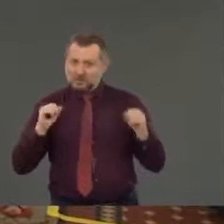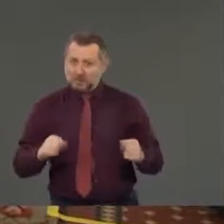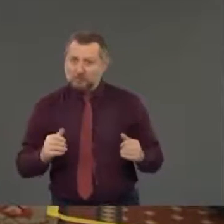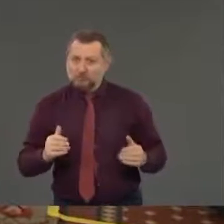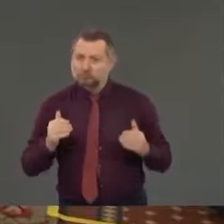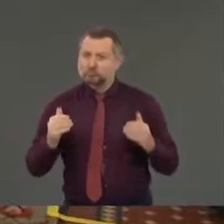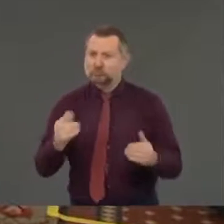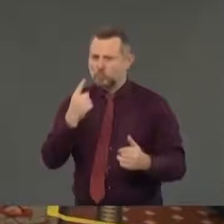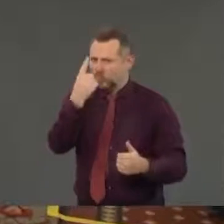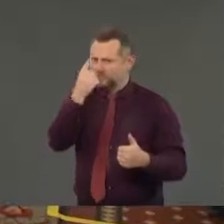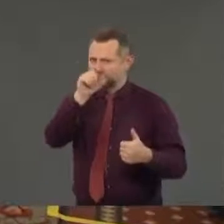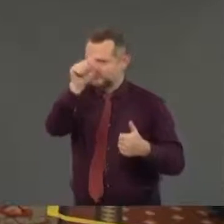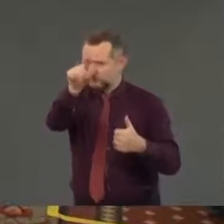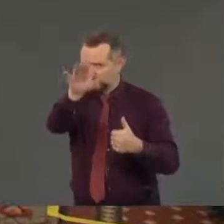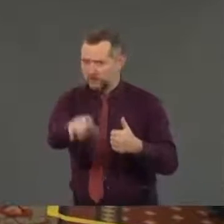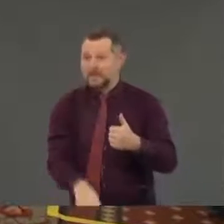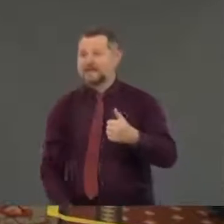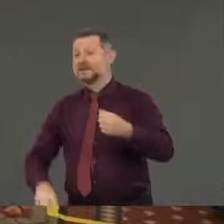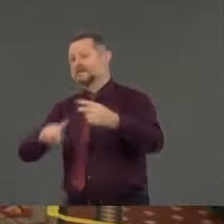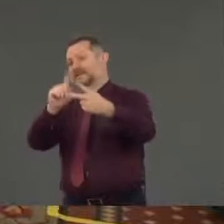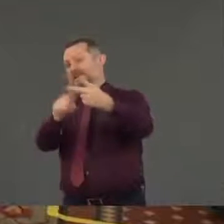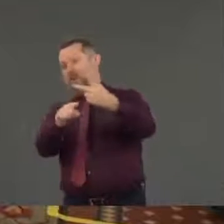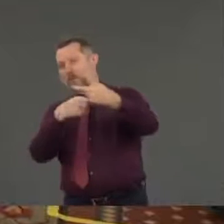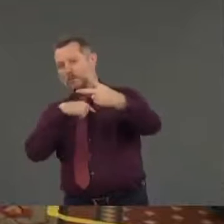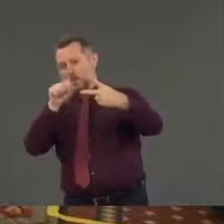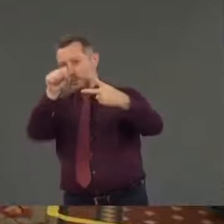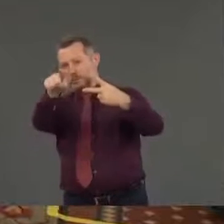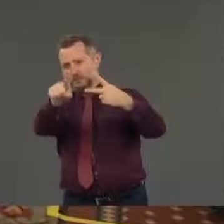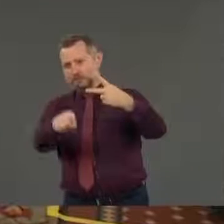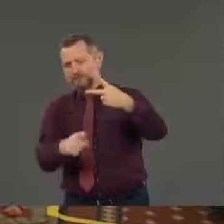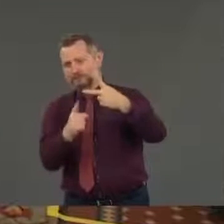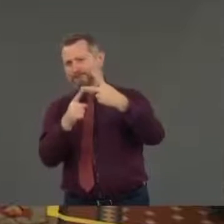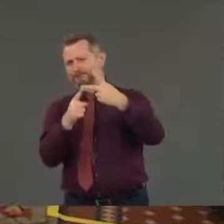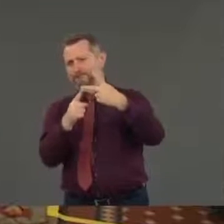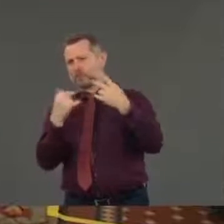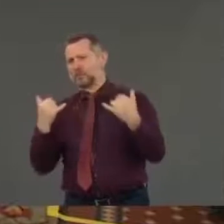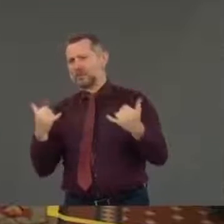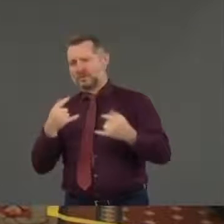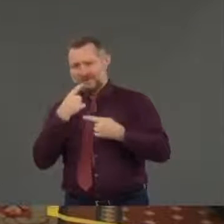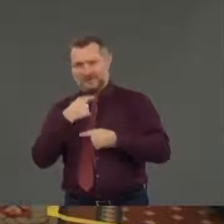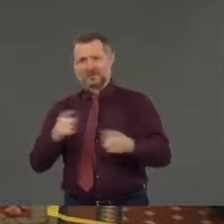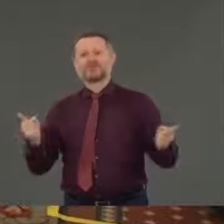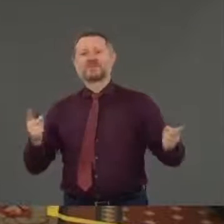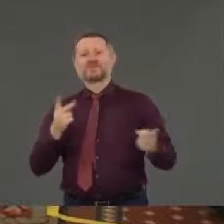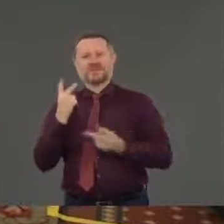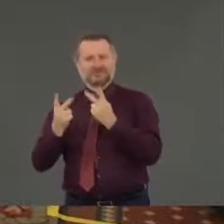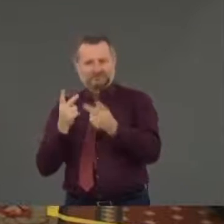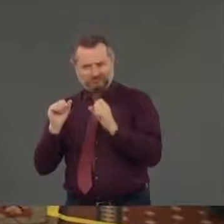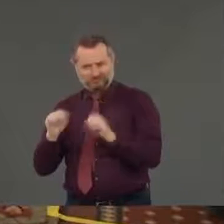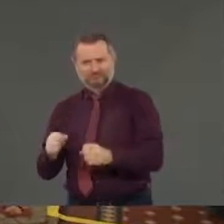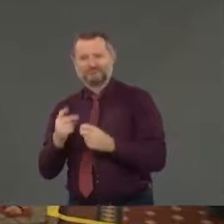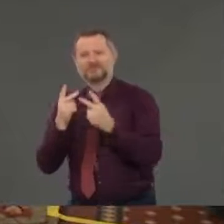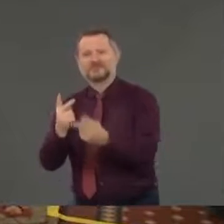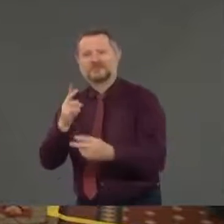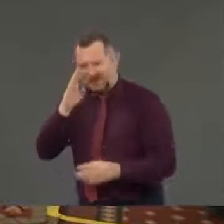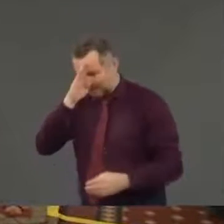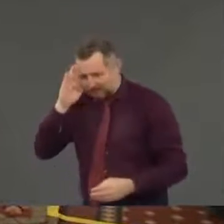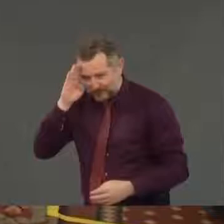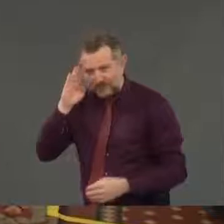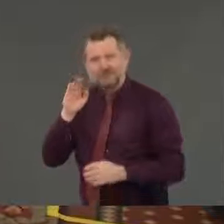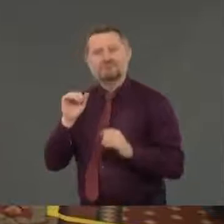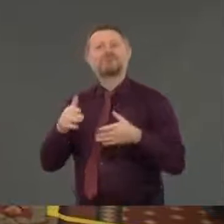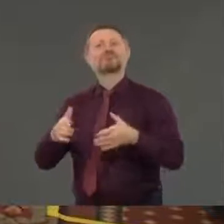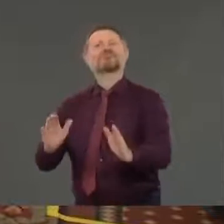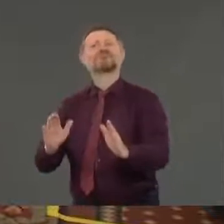1. And question 2 is, you announced today that visitations will resume in hospitals and